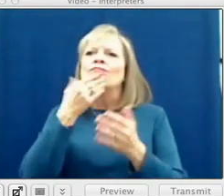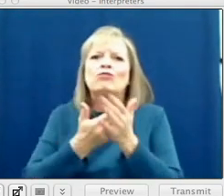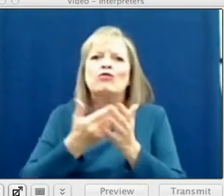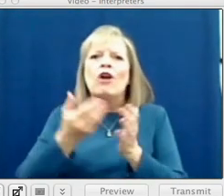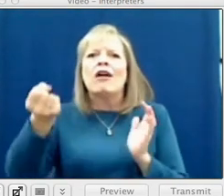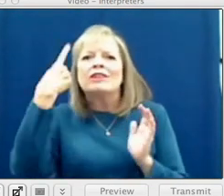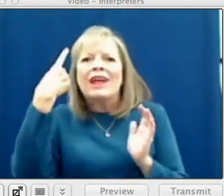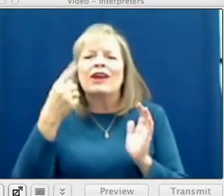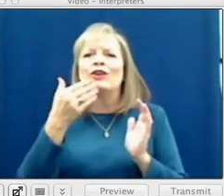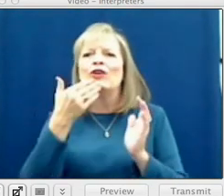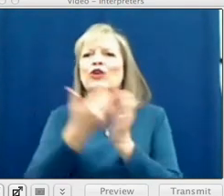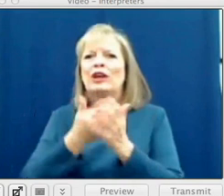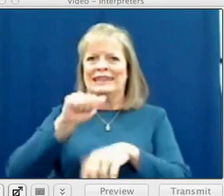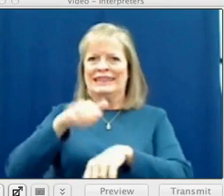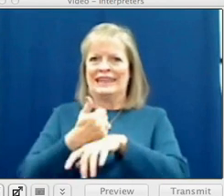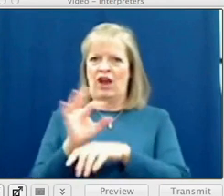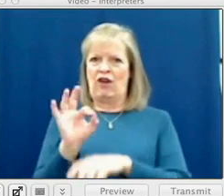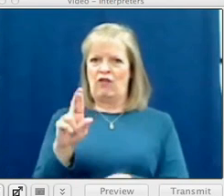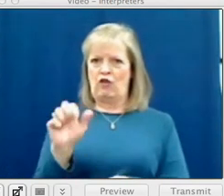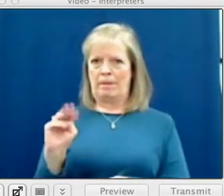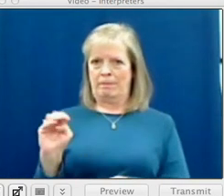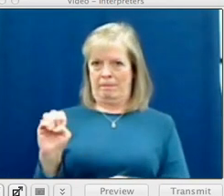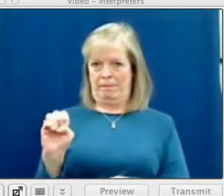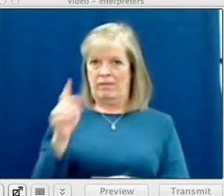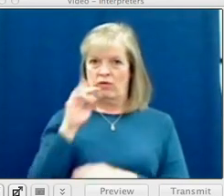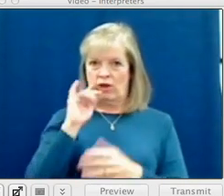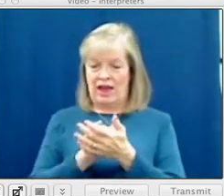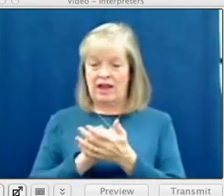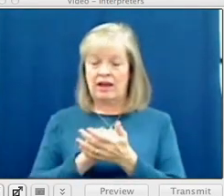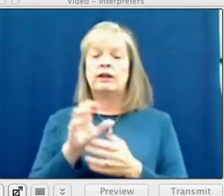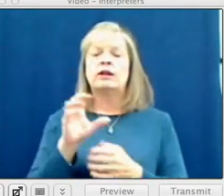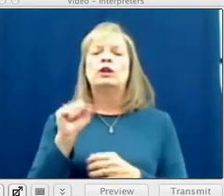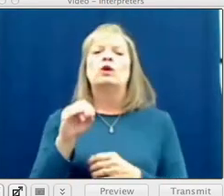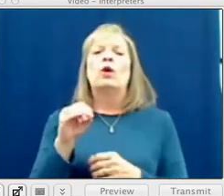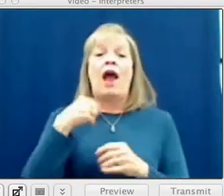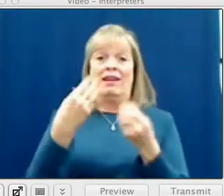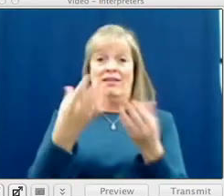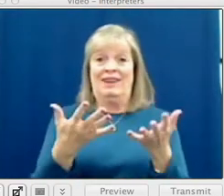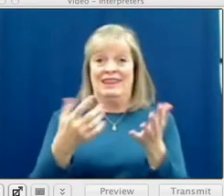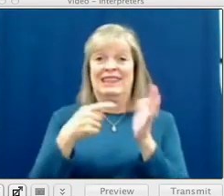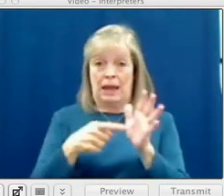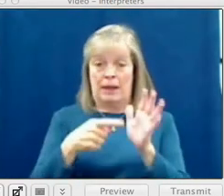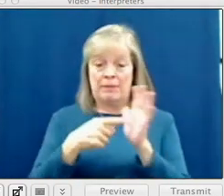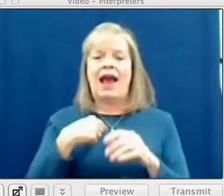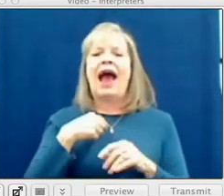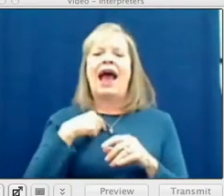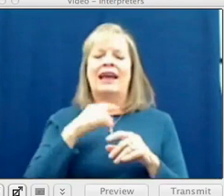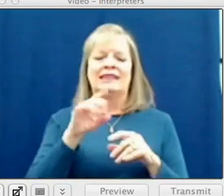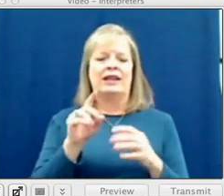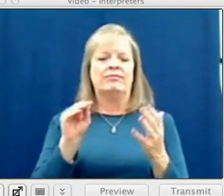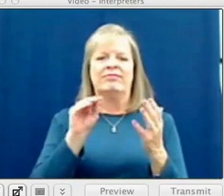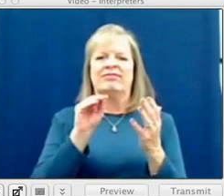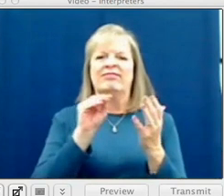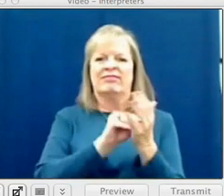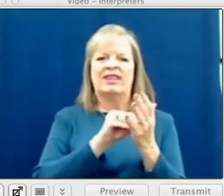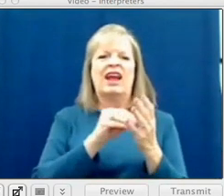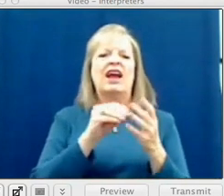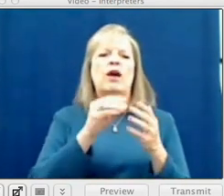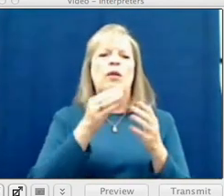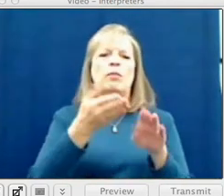the example that you have in your packet, where I have a before and after. So I asked this deaf interpreter, I was leading a